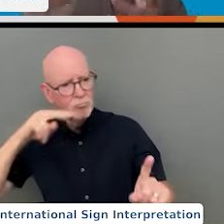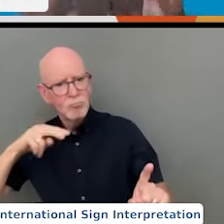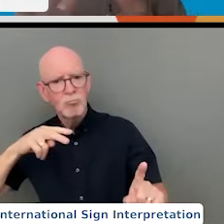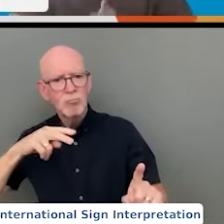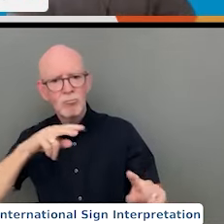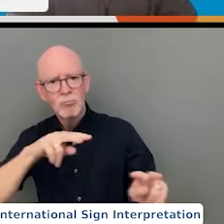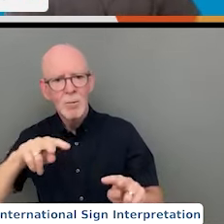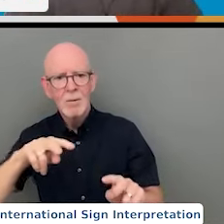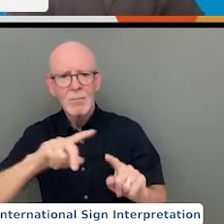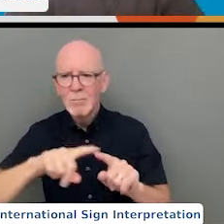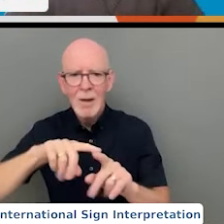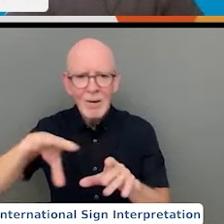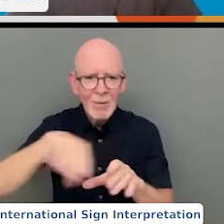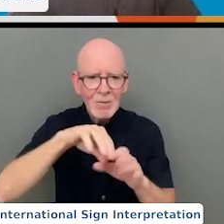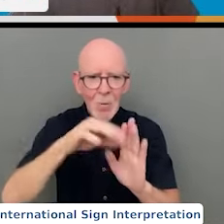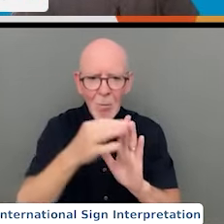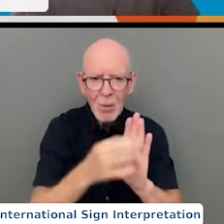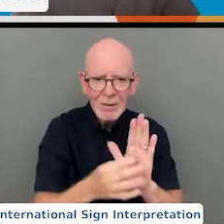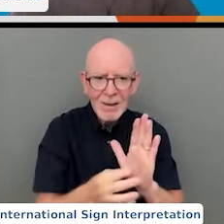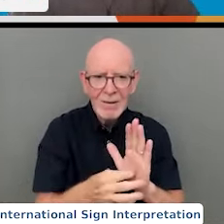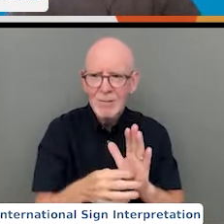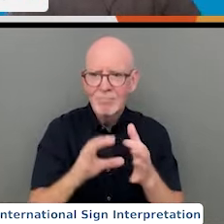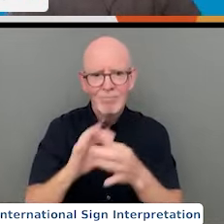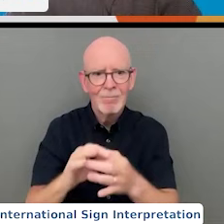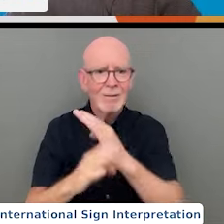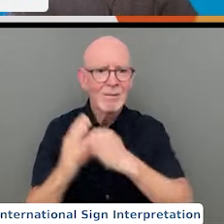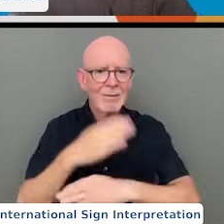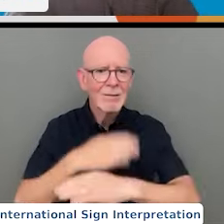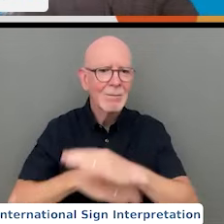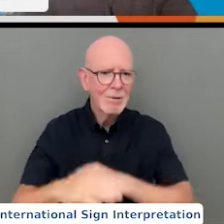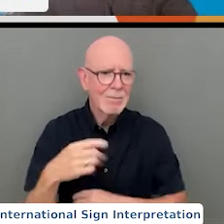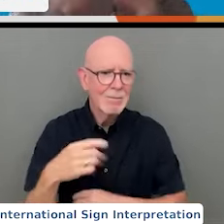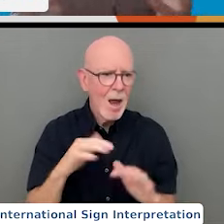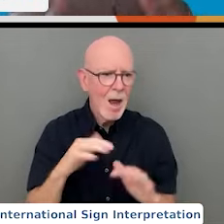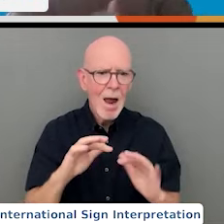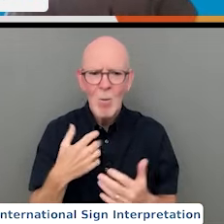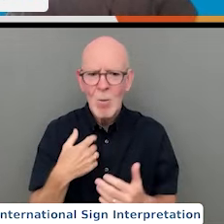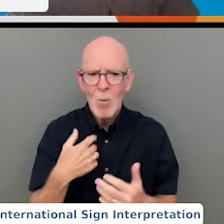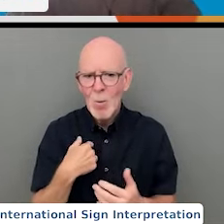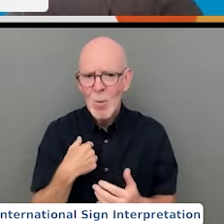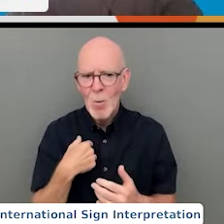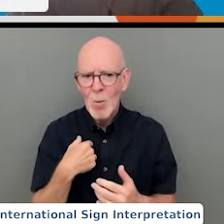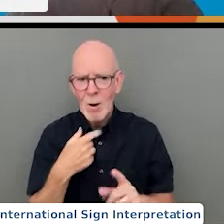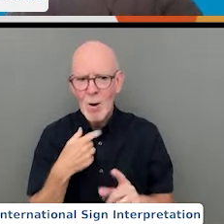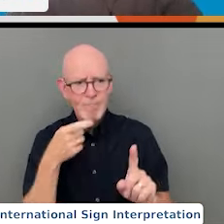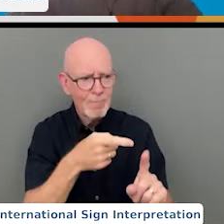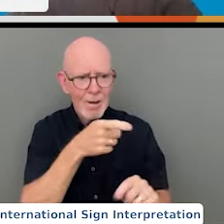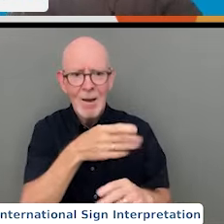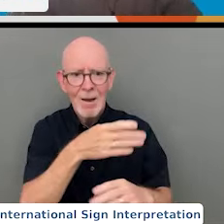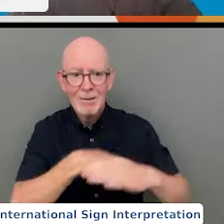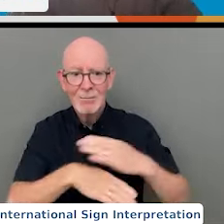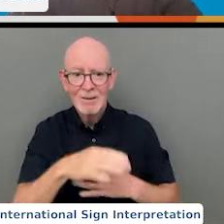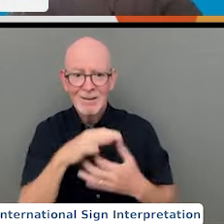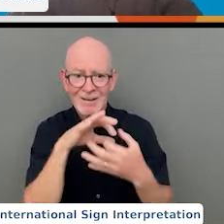the foundation of inclusive social protection, and in a broader way, inclusive